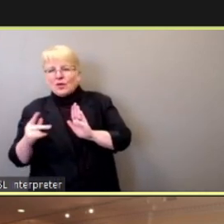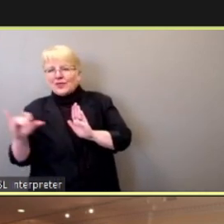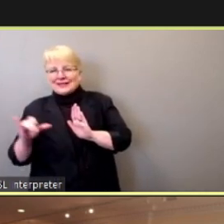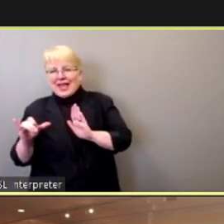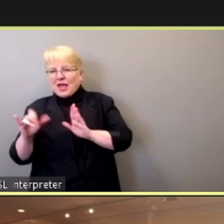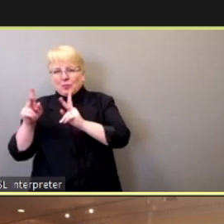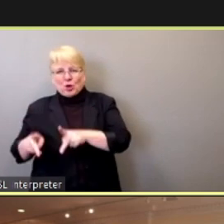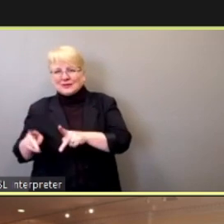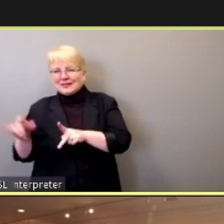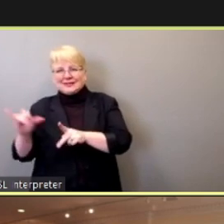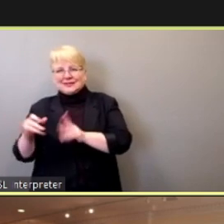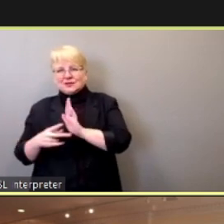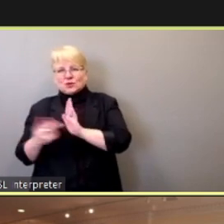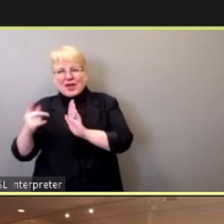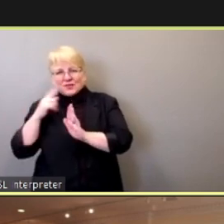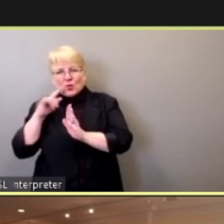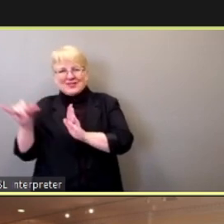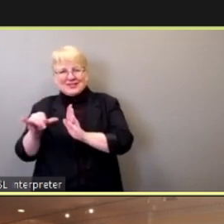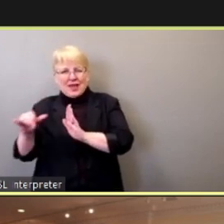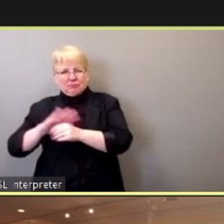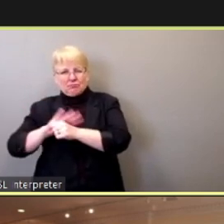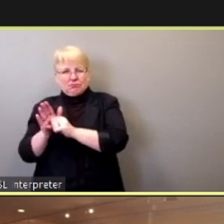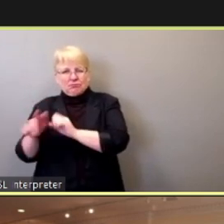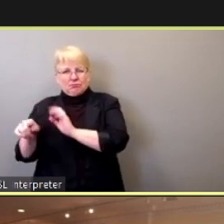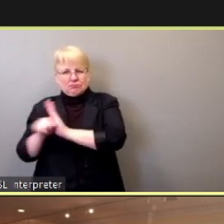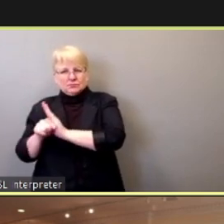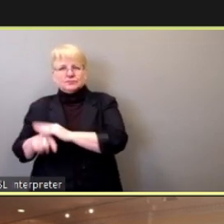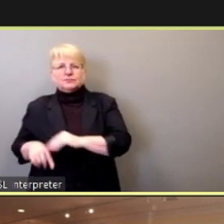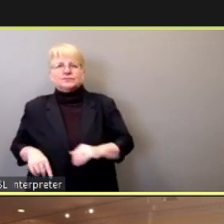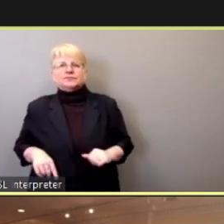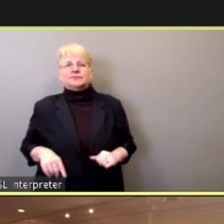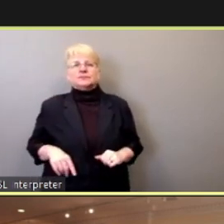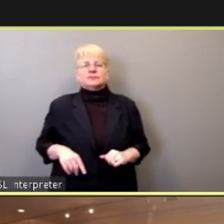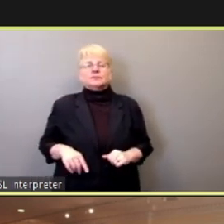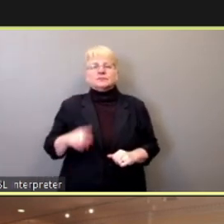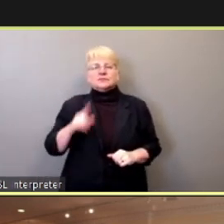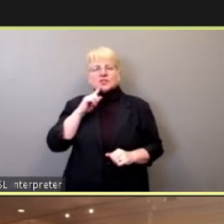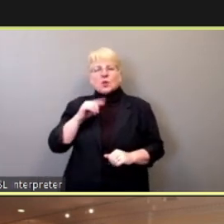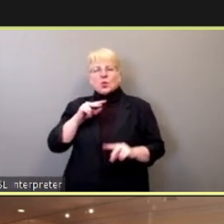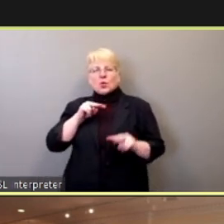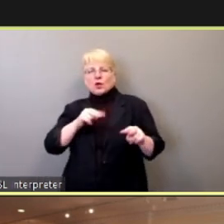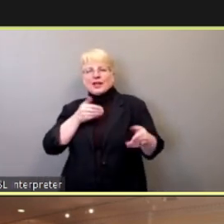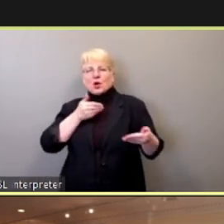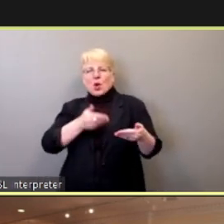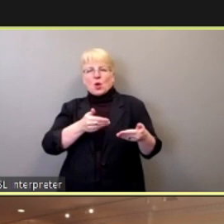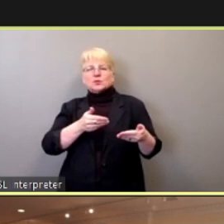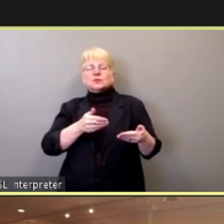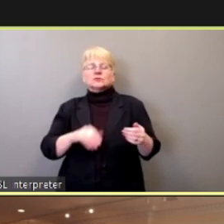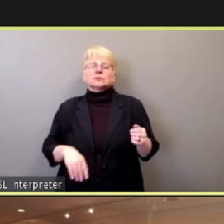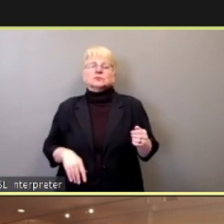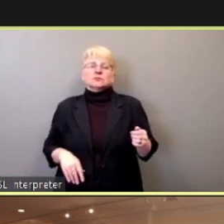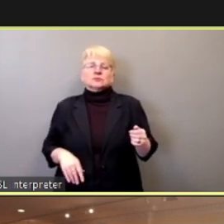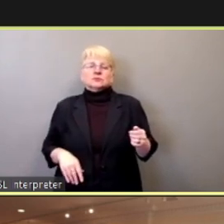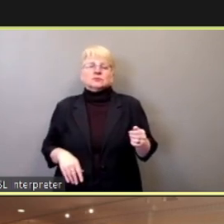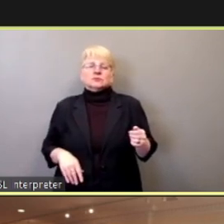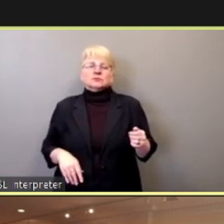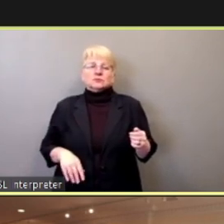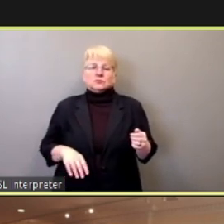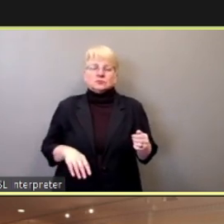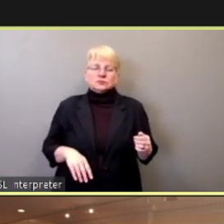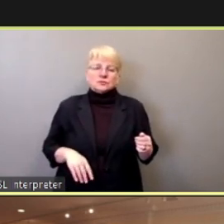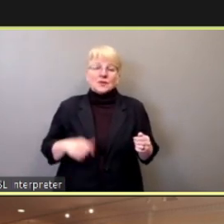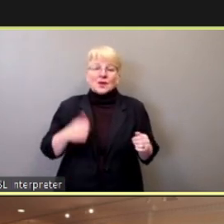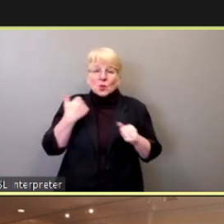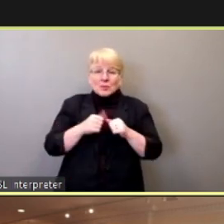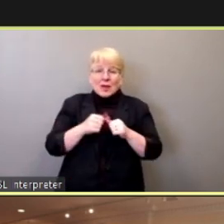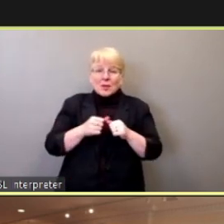at it more closely these past couple of weeks for obvious reasons, just a reminder that in the positives